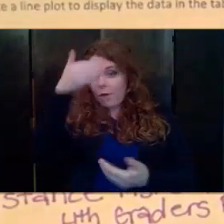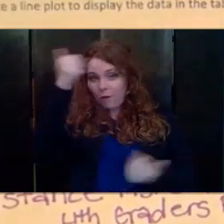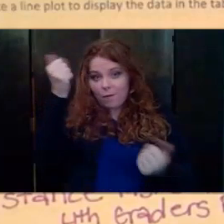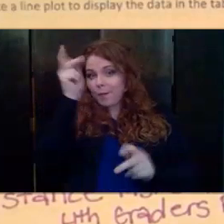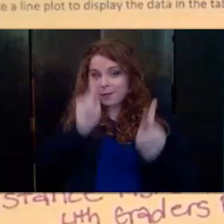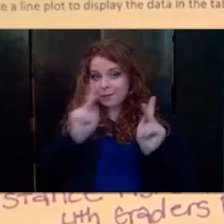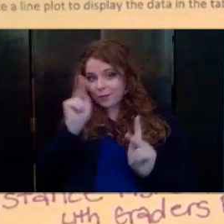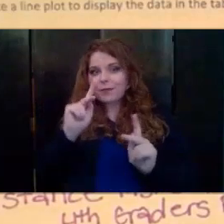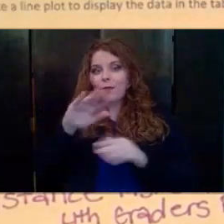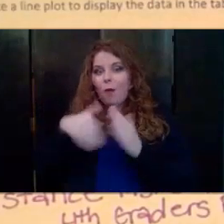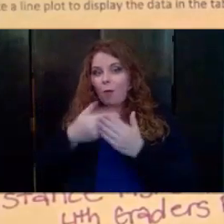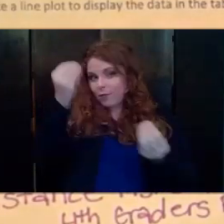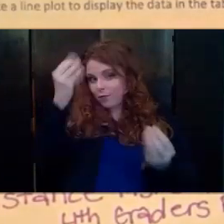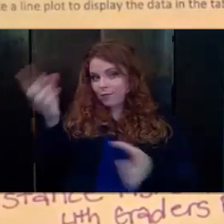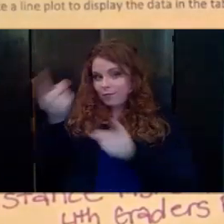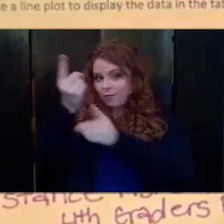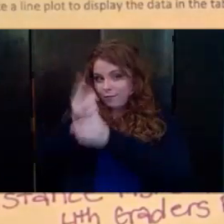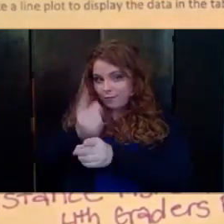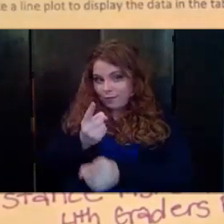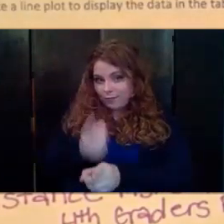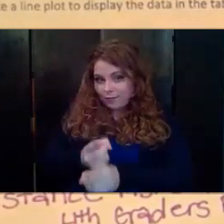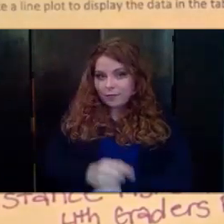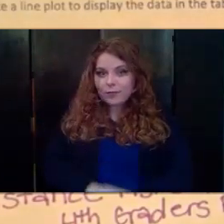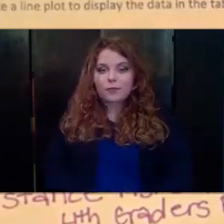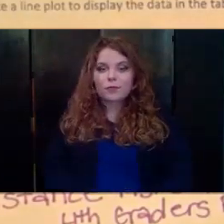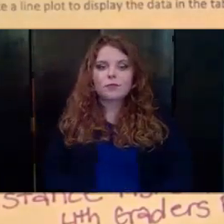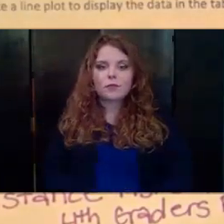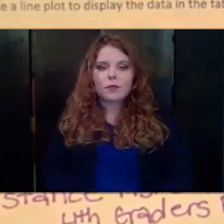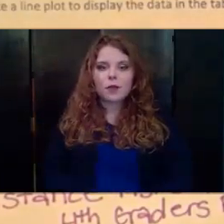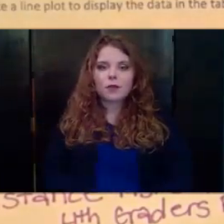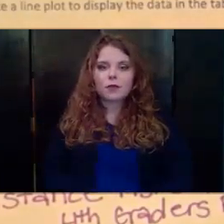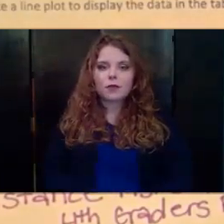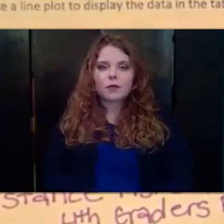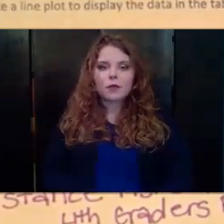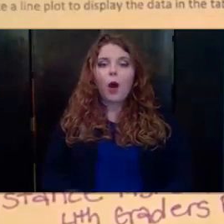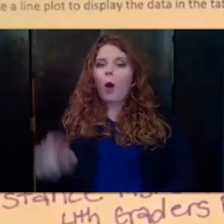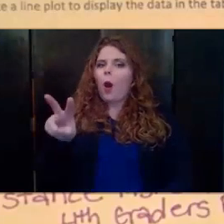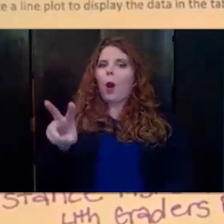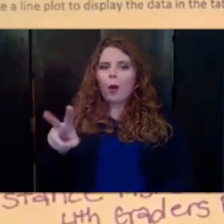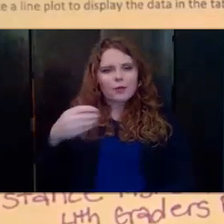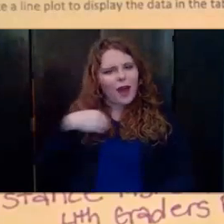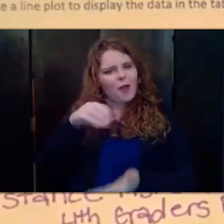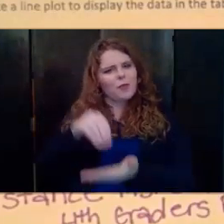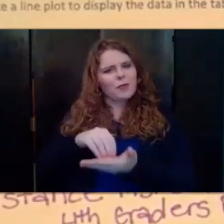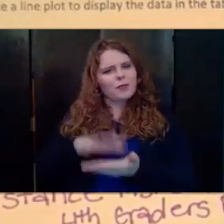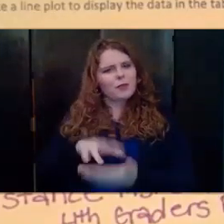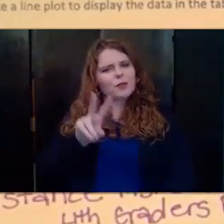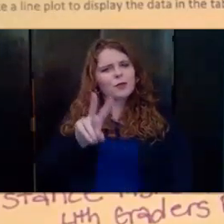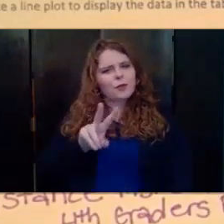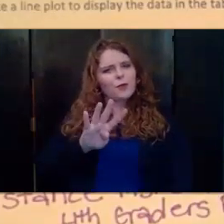all my information correct. Then I have 2 5/8 for Jack. Oh, look, I've already listed 2